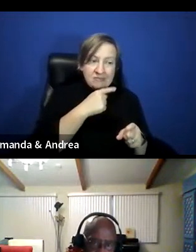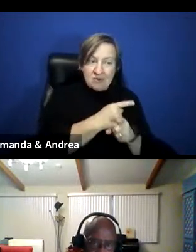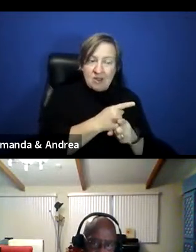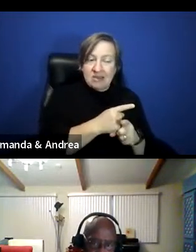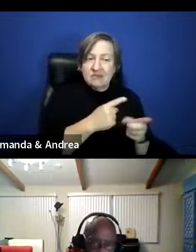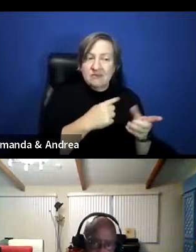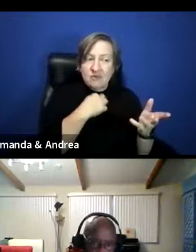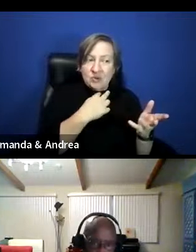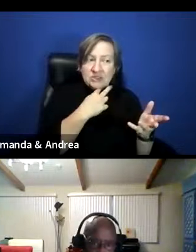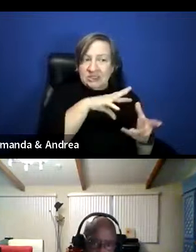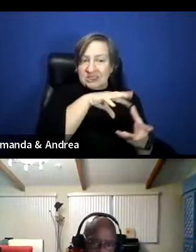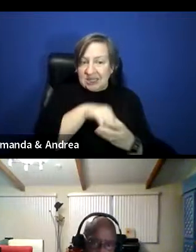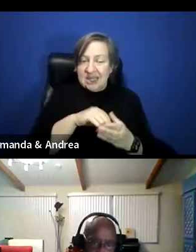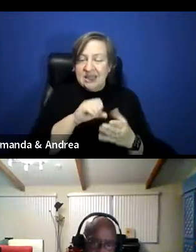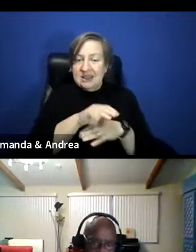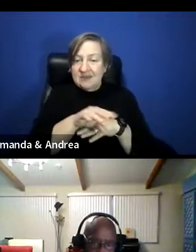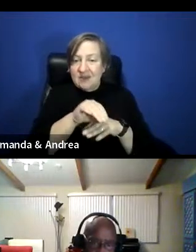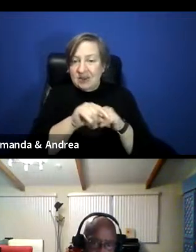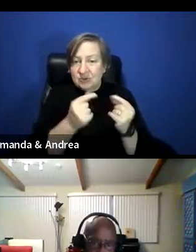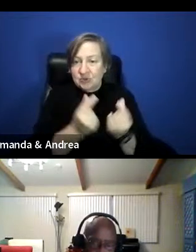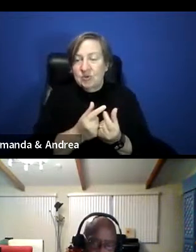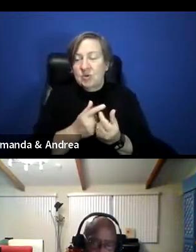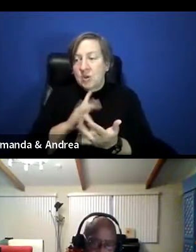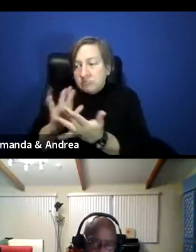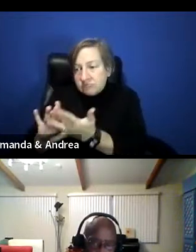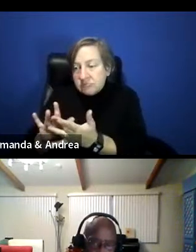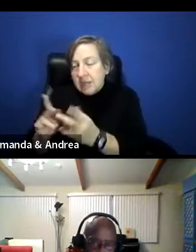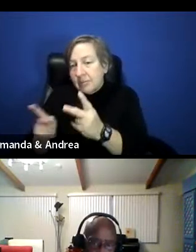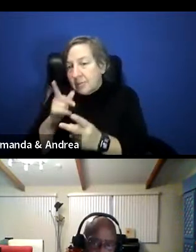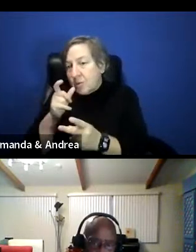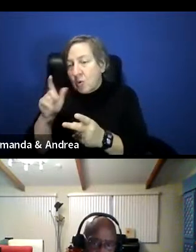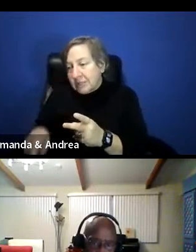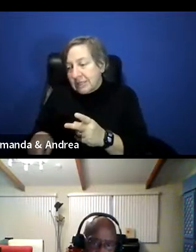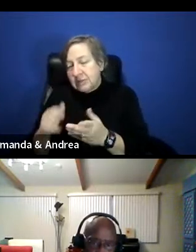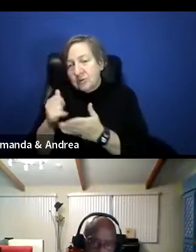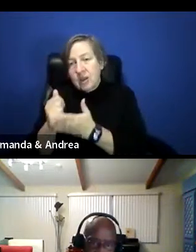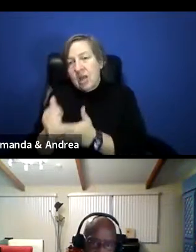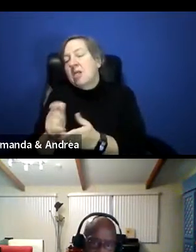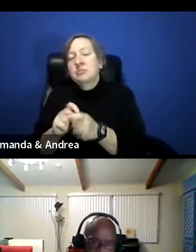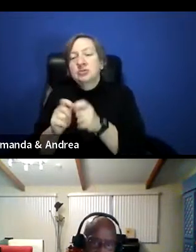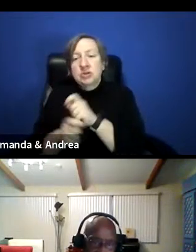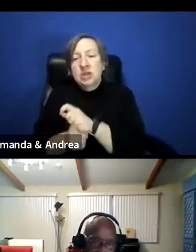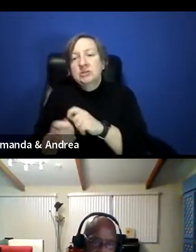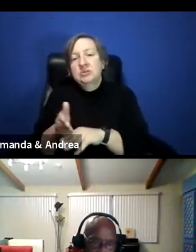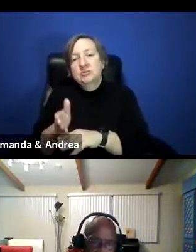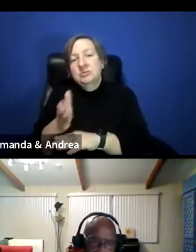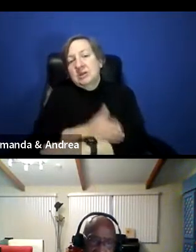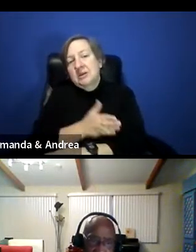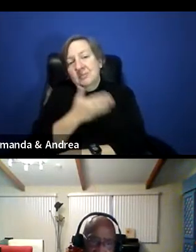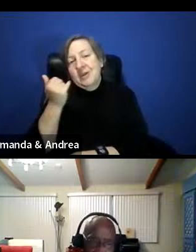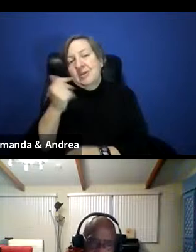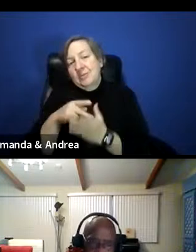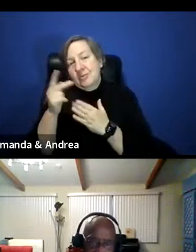advisory group, that we're reaching out to those individuals that need to make a difference to make this a better program.